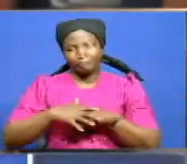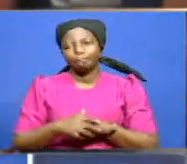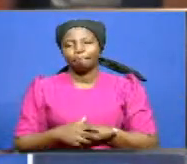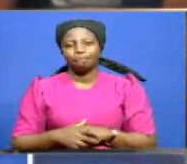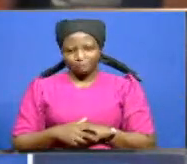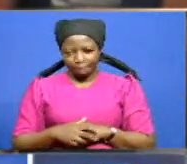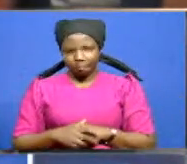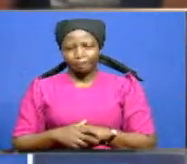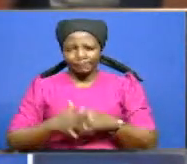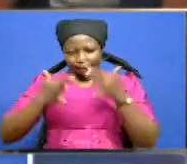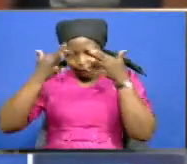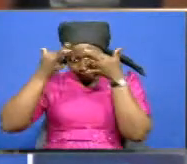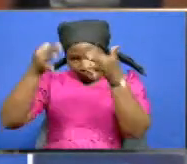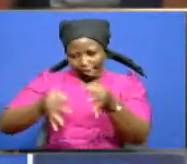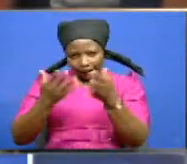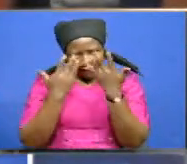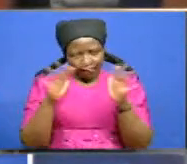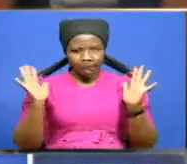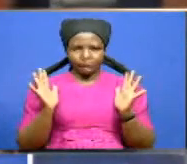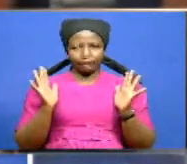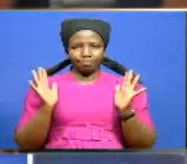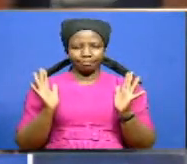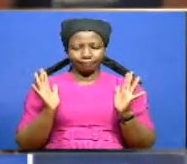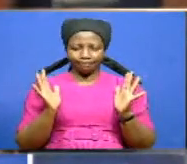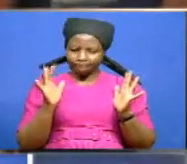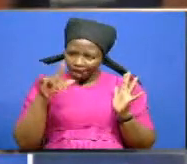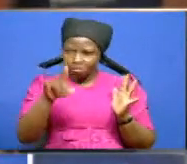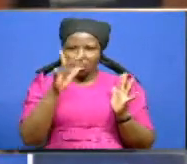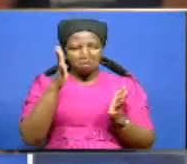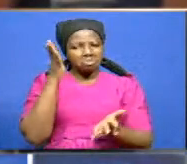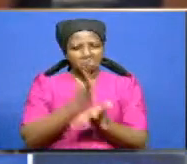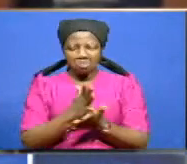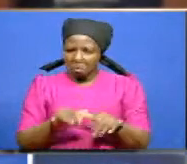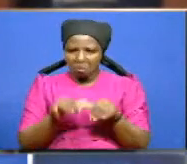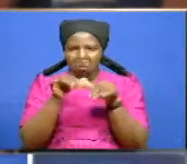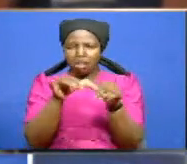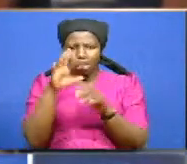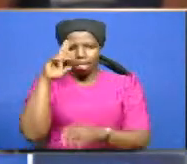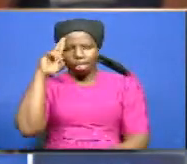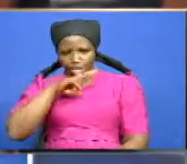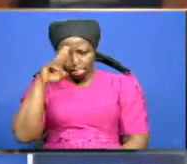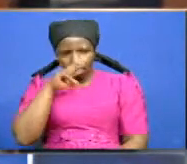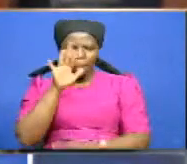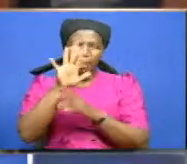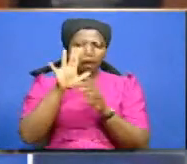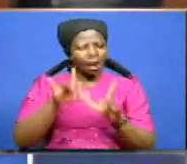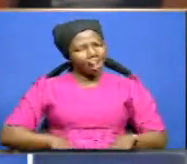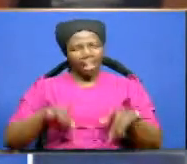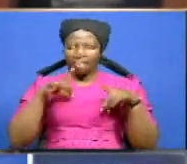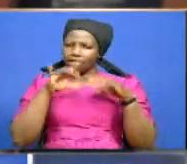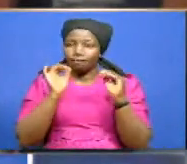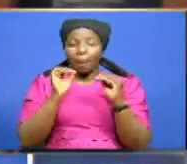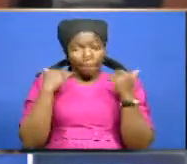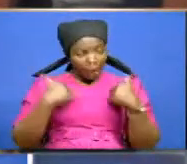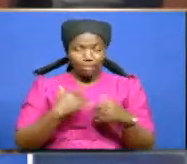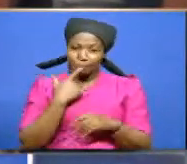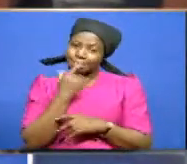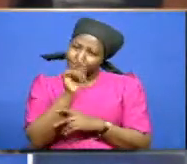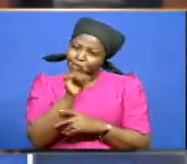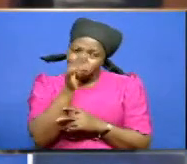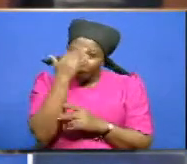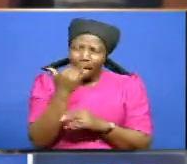have decided they will not endanger their lives. And I'm saying this because I said it